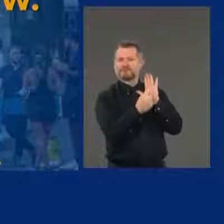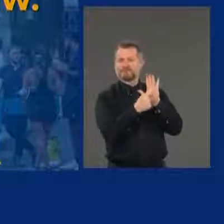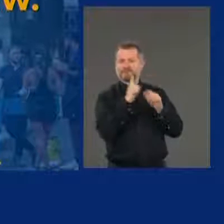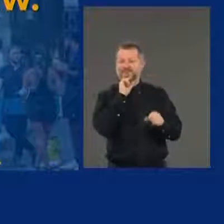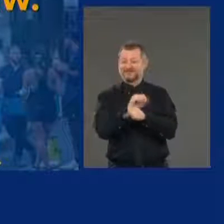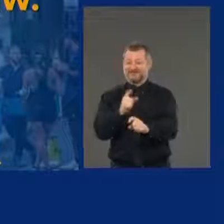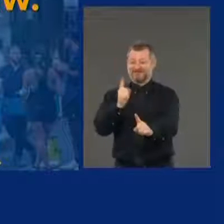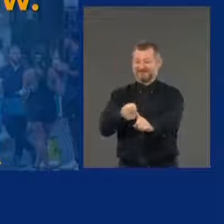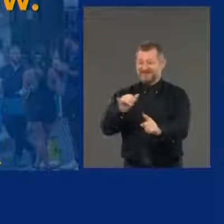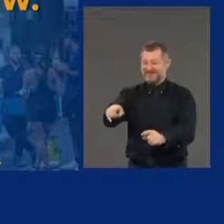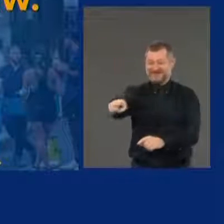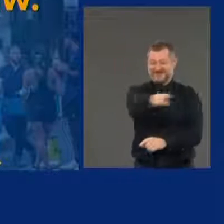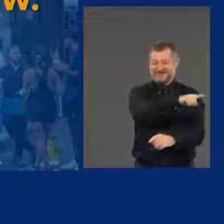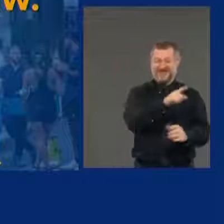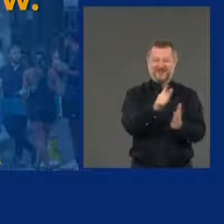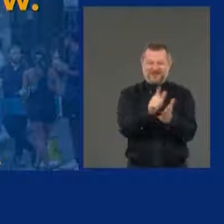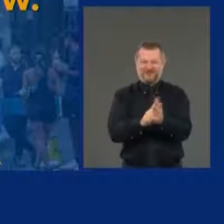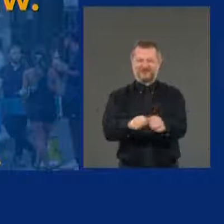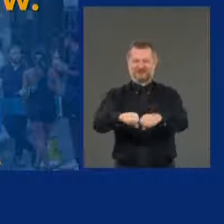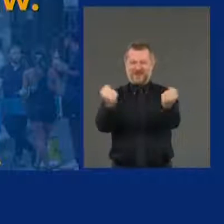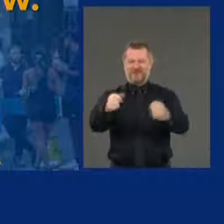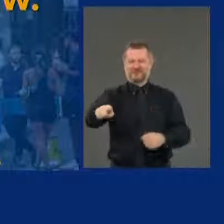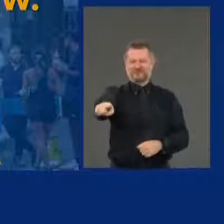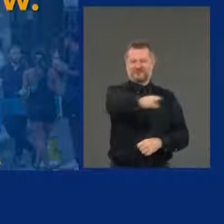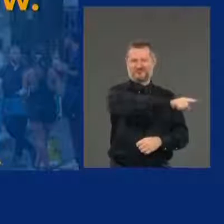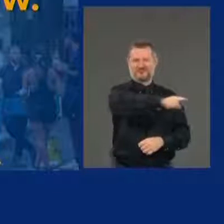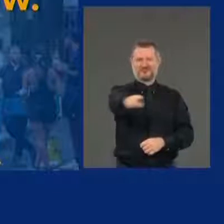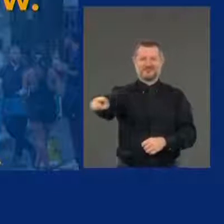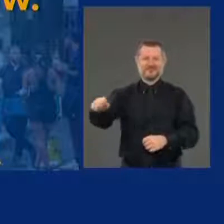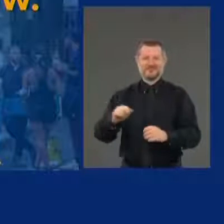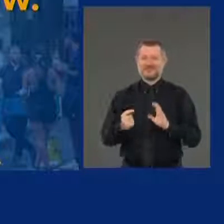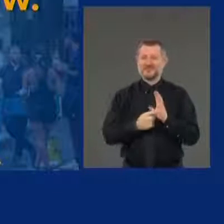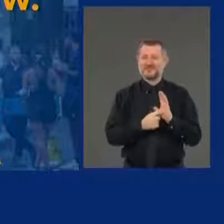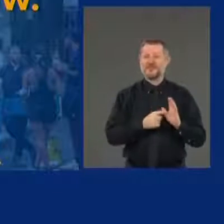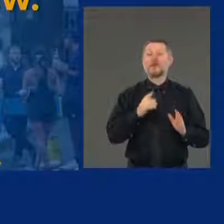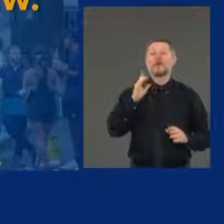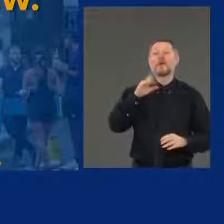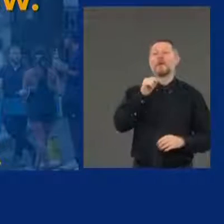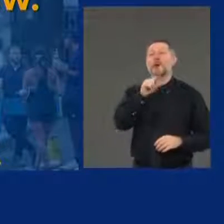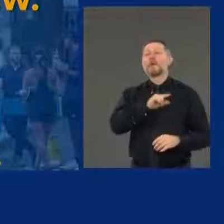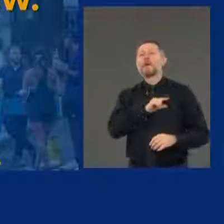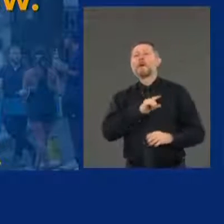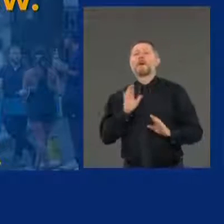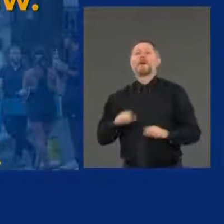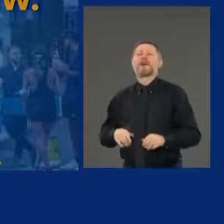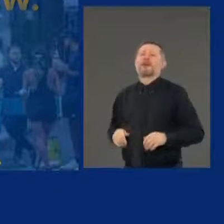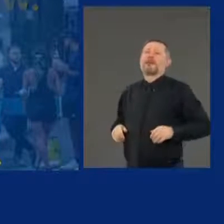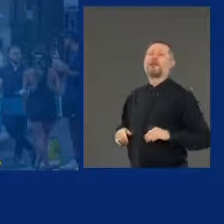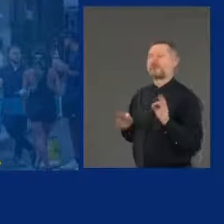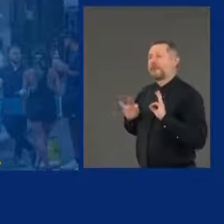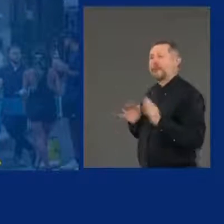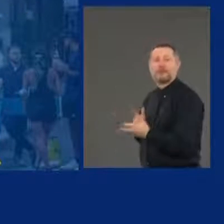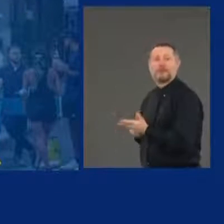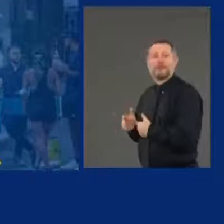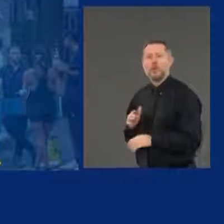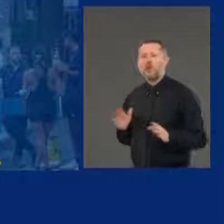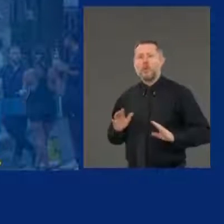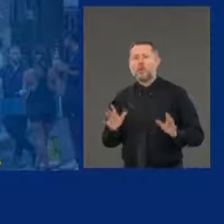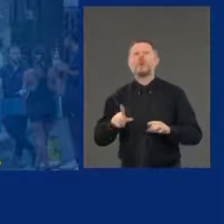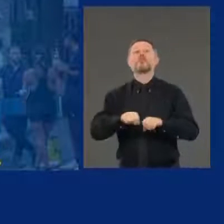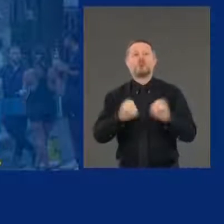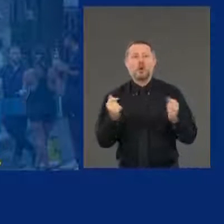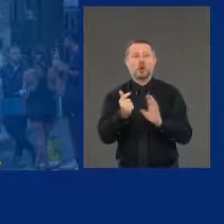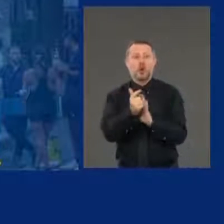law. Not just feel guilty. You're violating the law. All